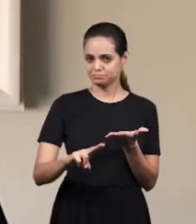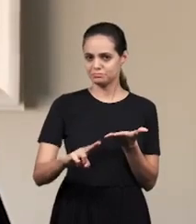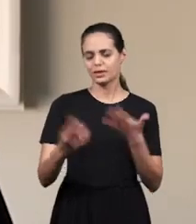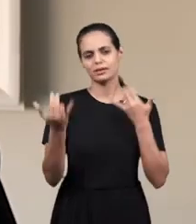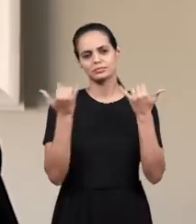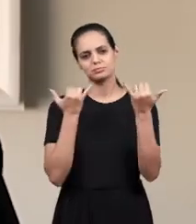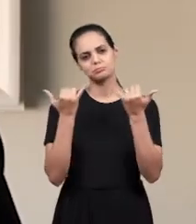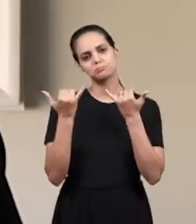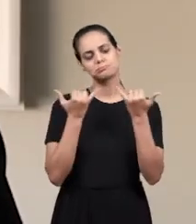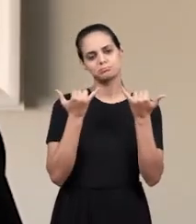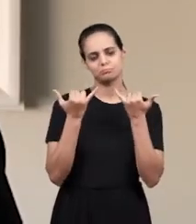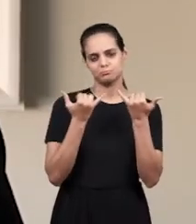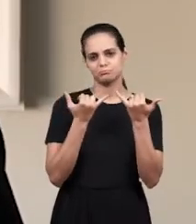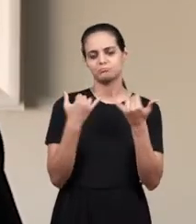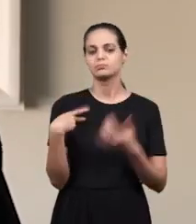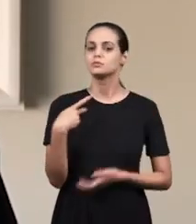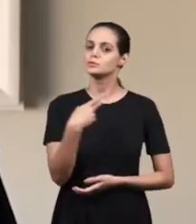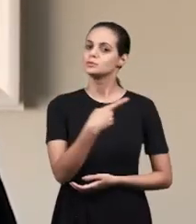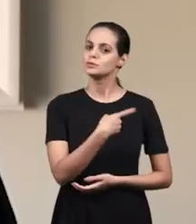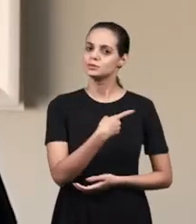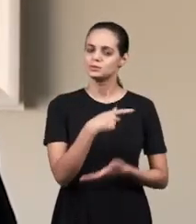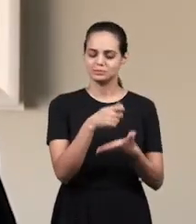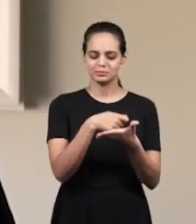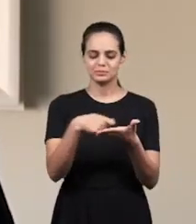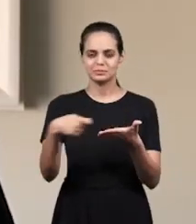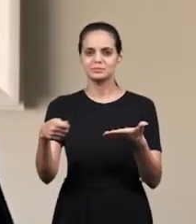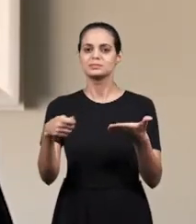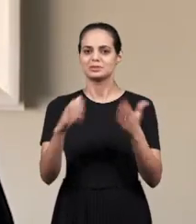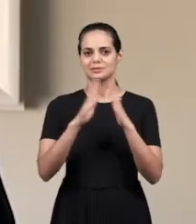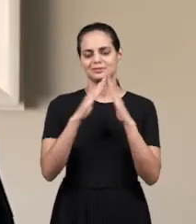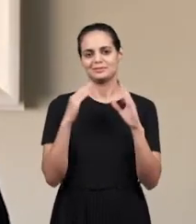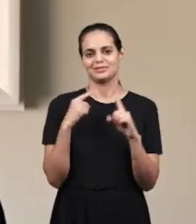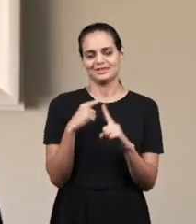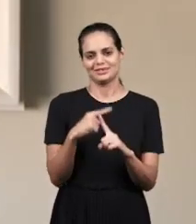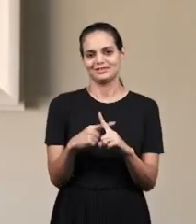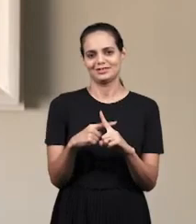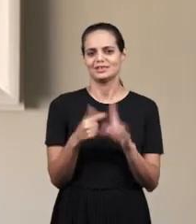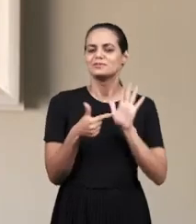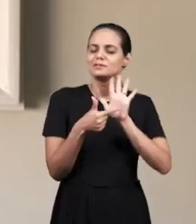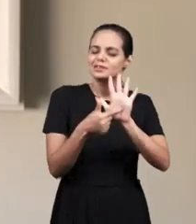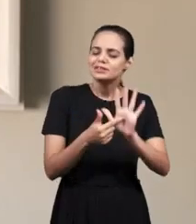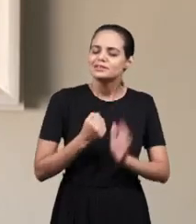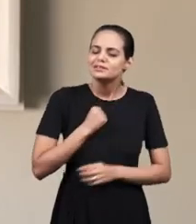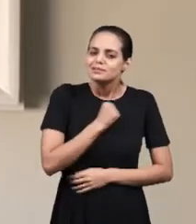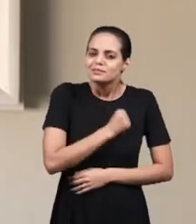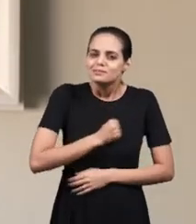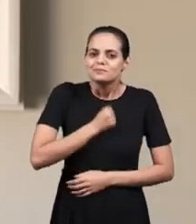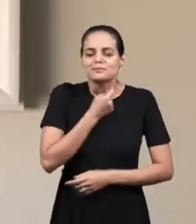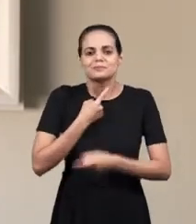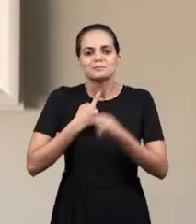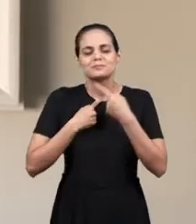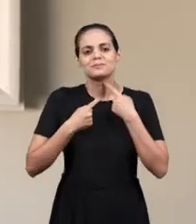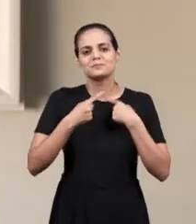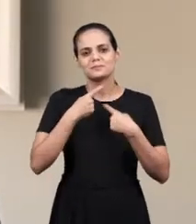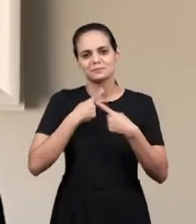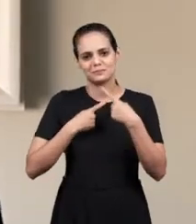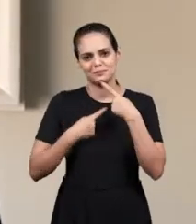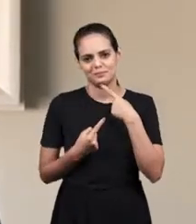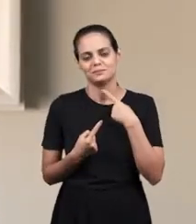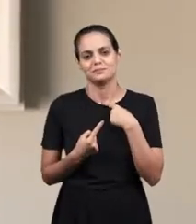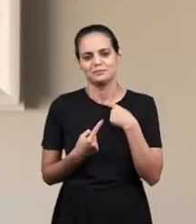brothers and friends, at this moment we will be hearing the reading of the pastoral messages. These are messages that our pastors have